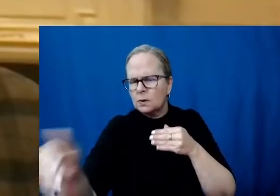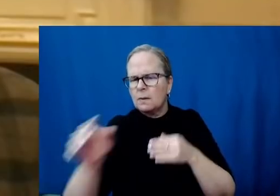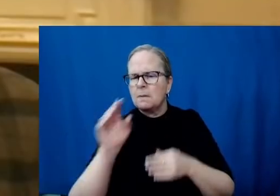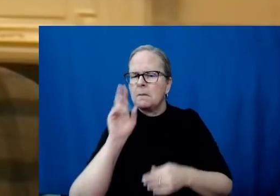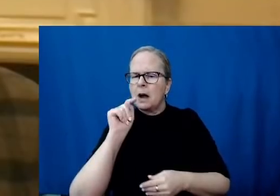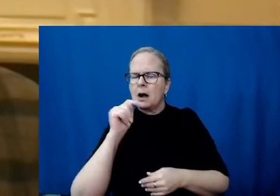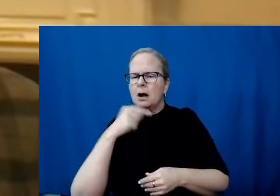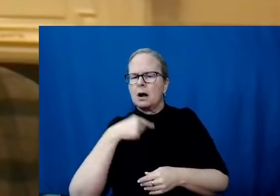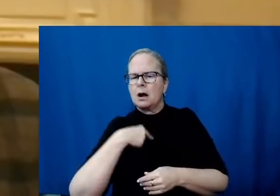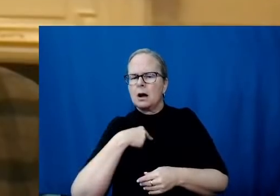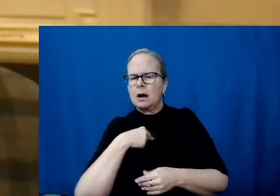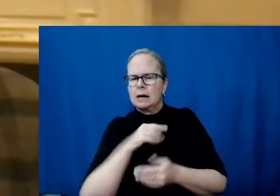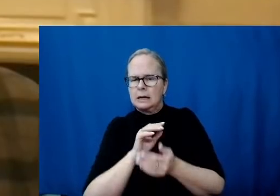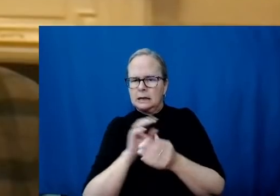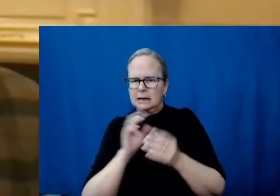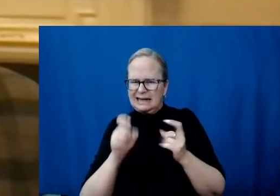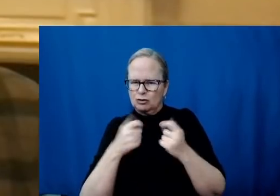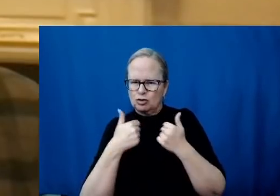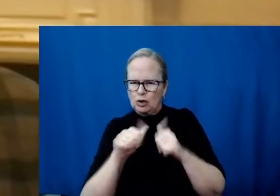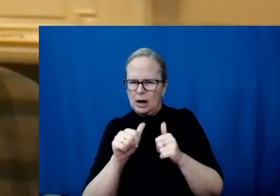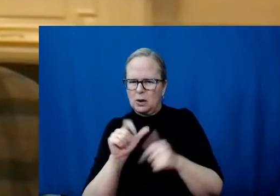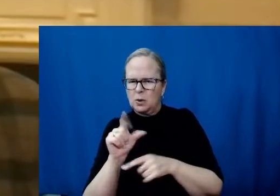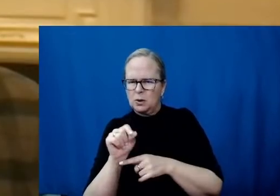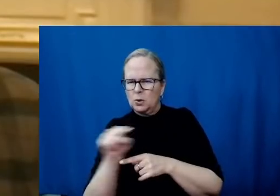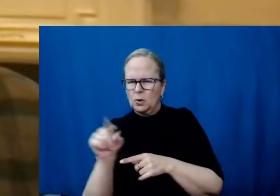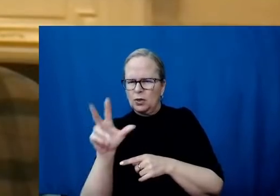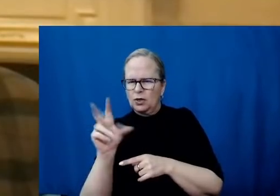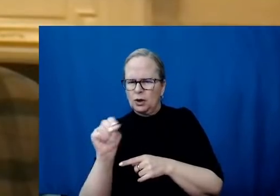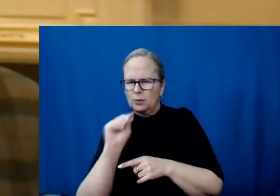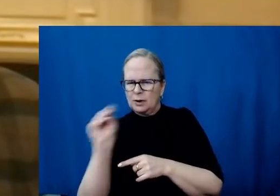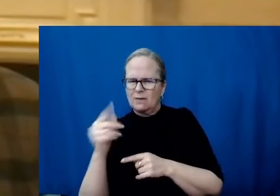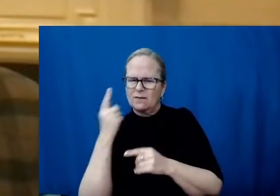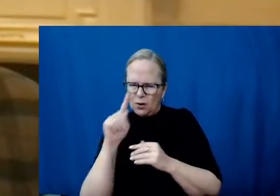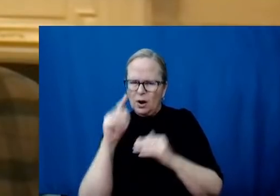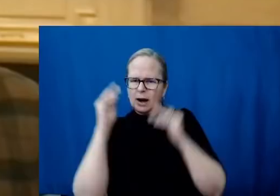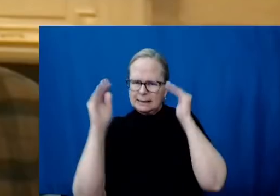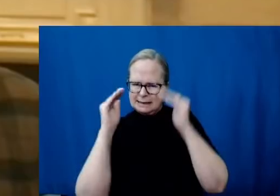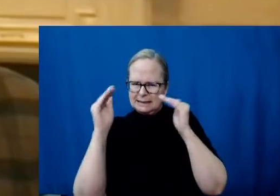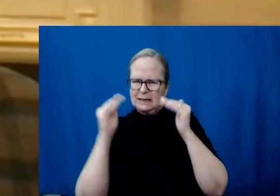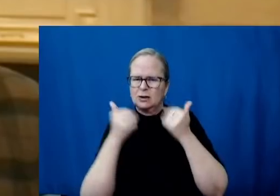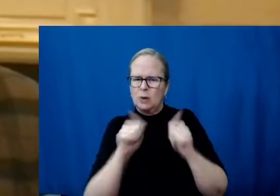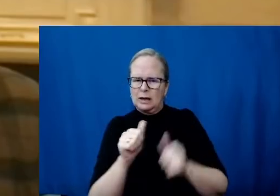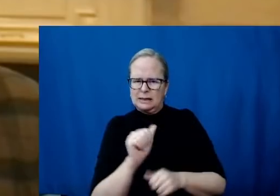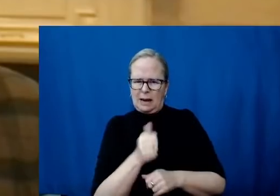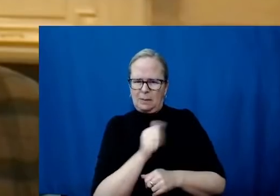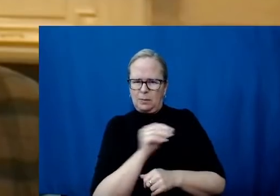20 to 30% for adults, somewhere around 2 to 10% for children.